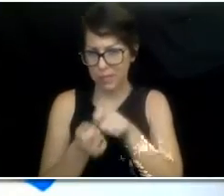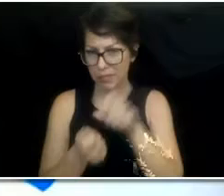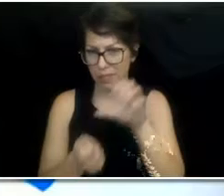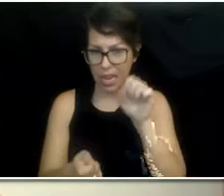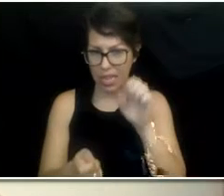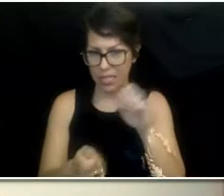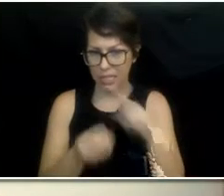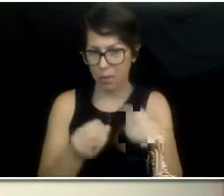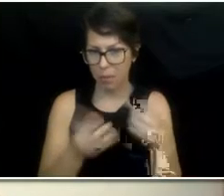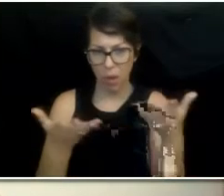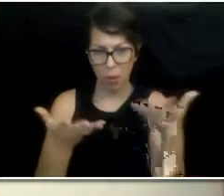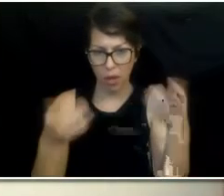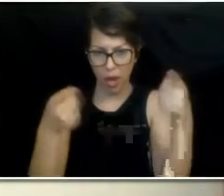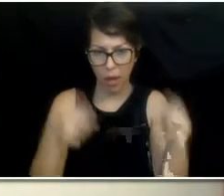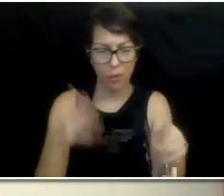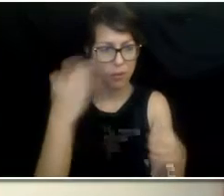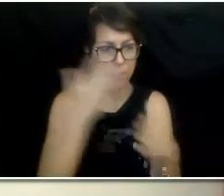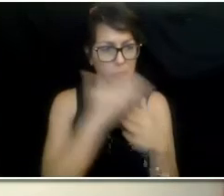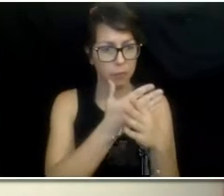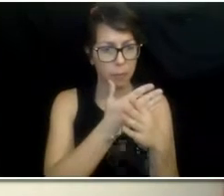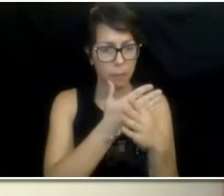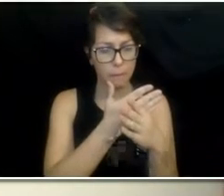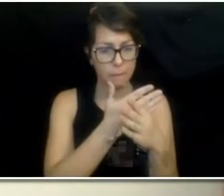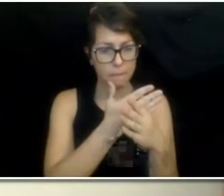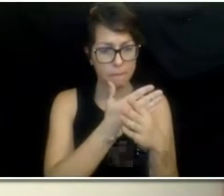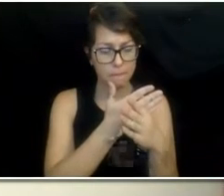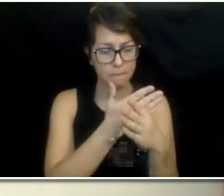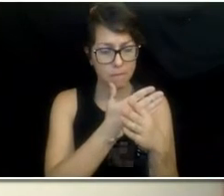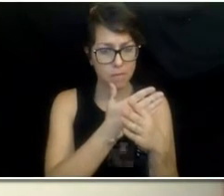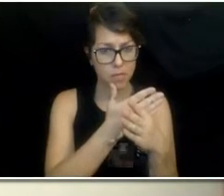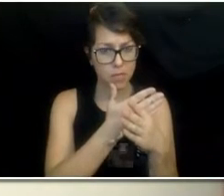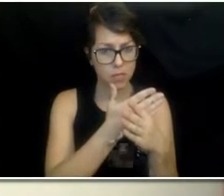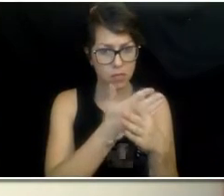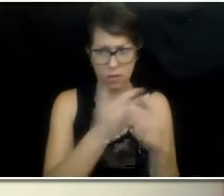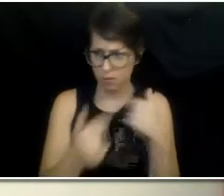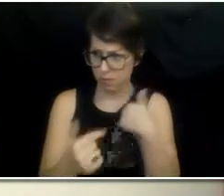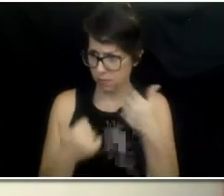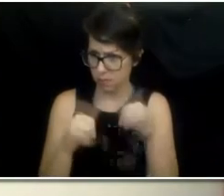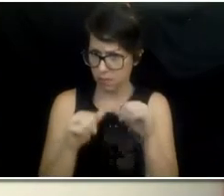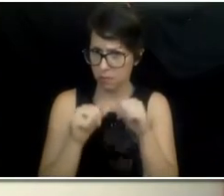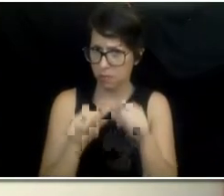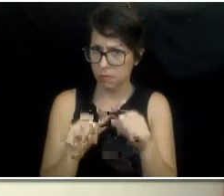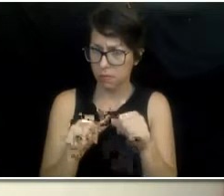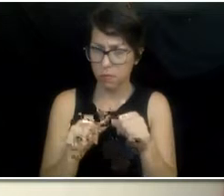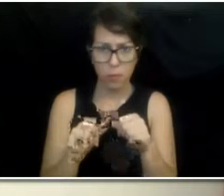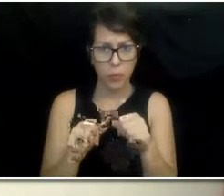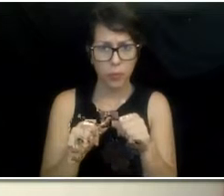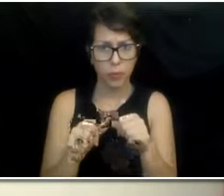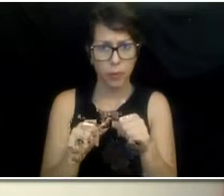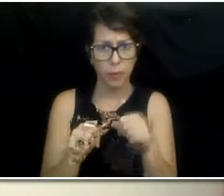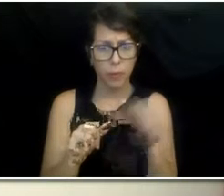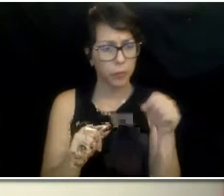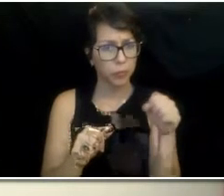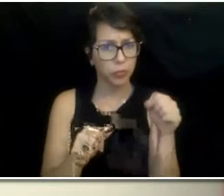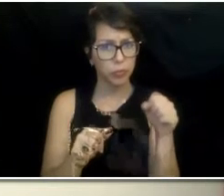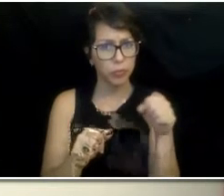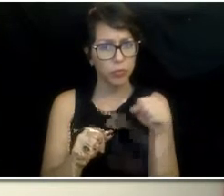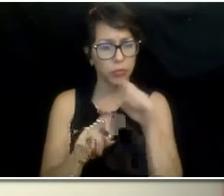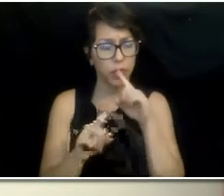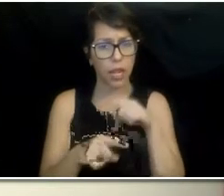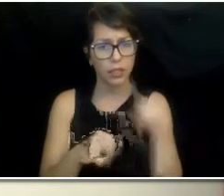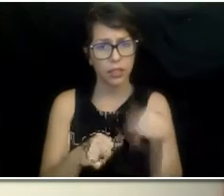the speaker yeah I'm I'm not familiar with with the letter I haven't read it uh so I'm certainly looking forward to reading it but